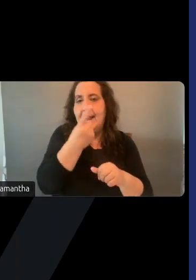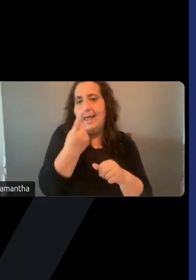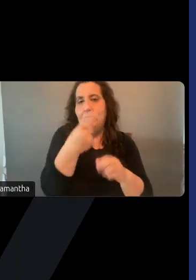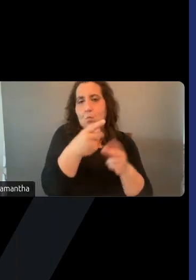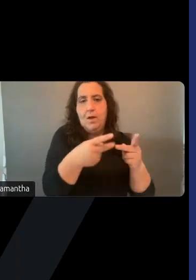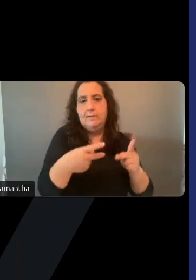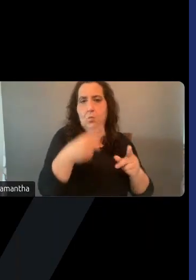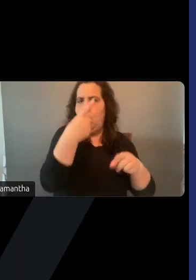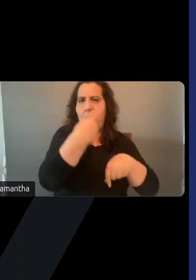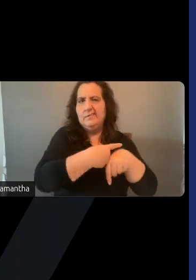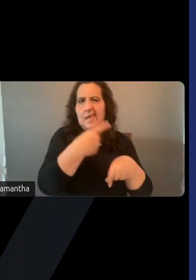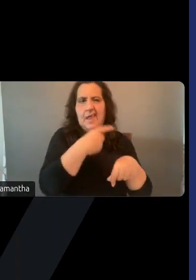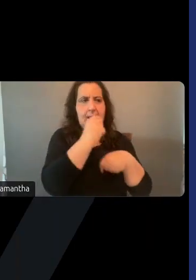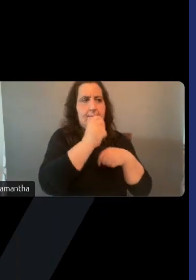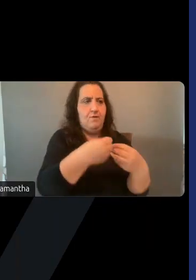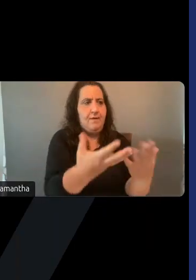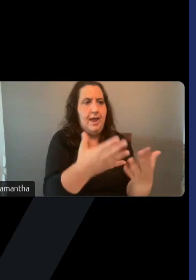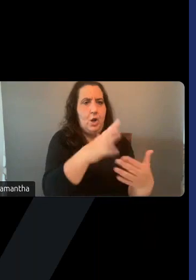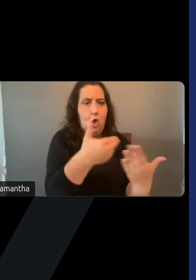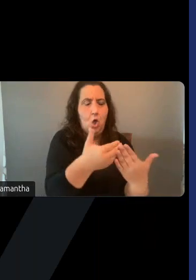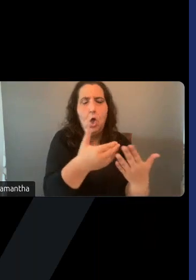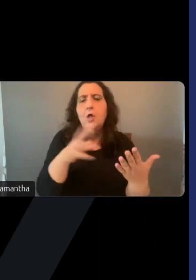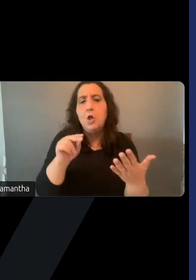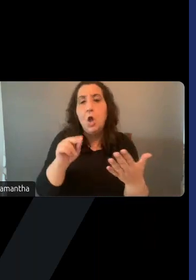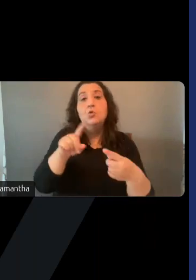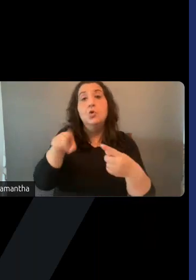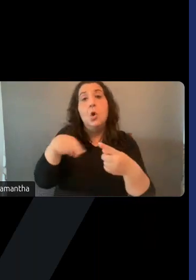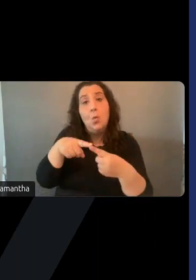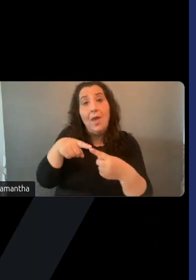the easier it is for you to get hired.